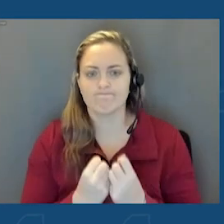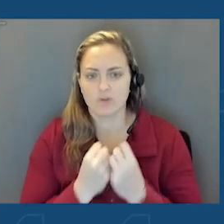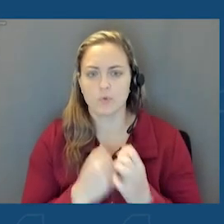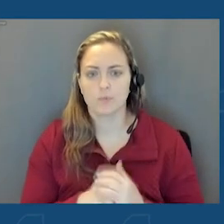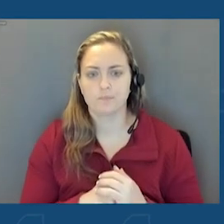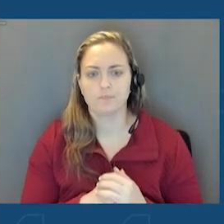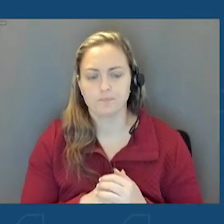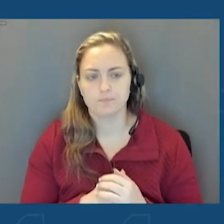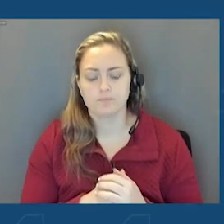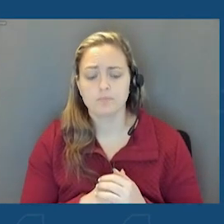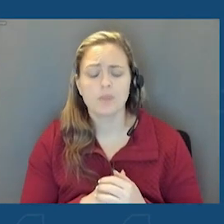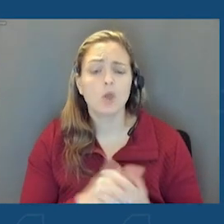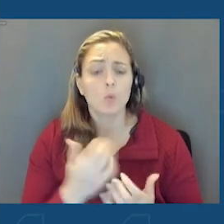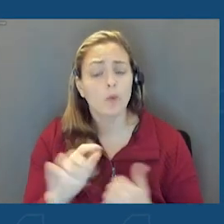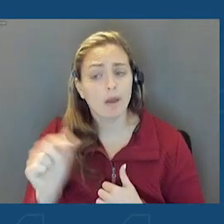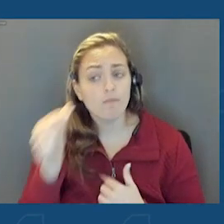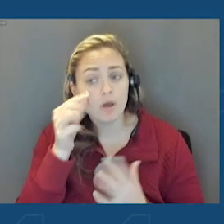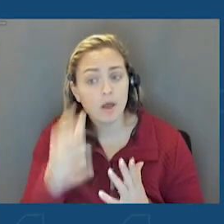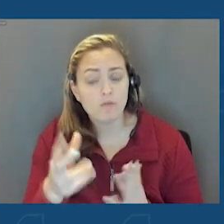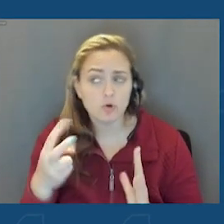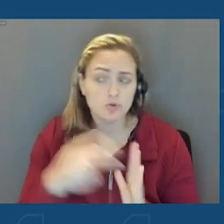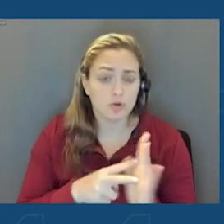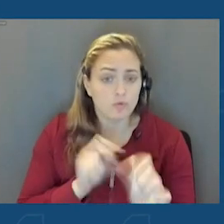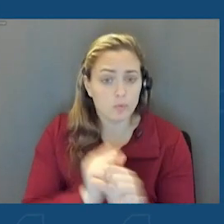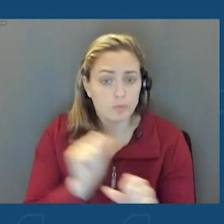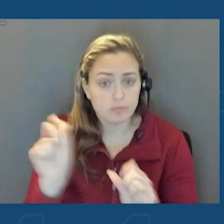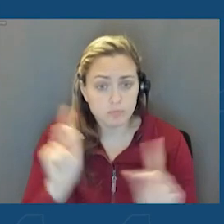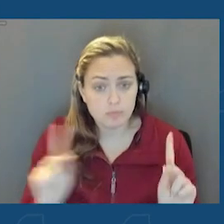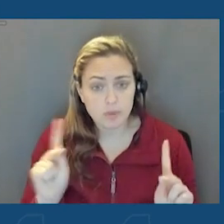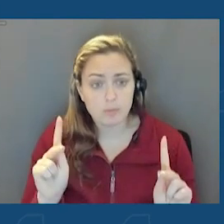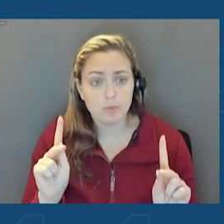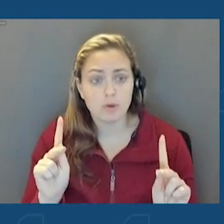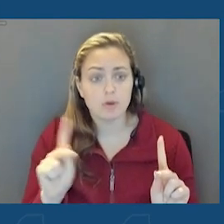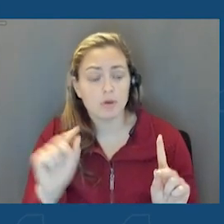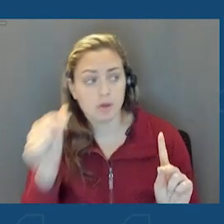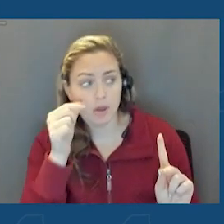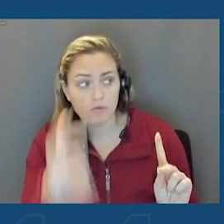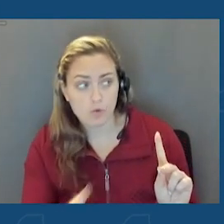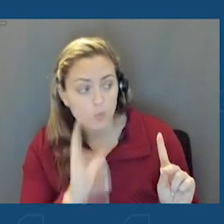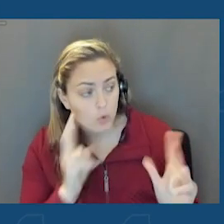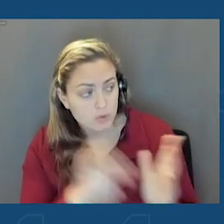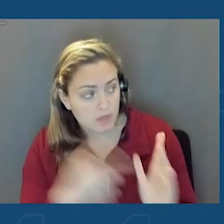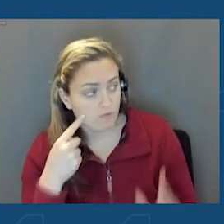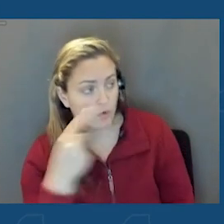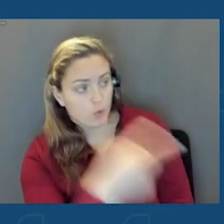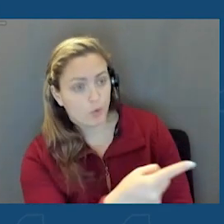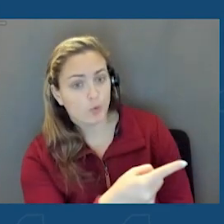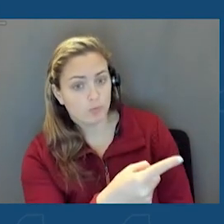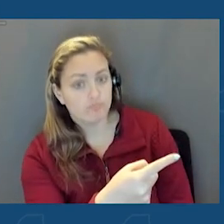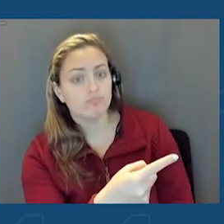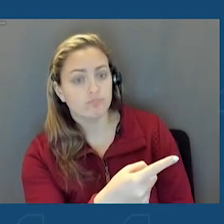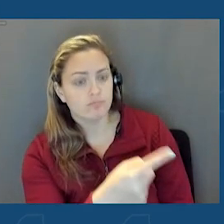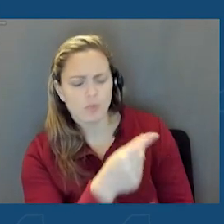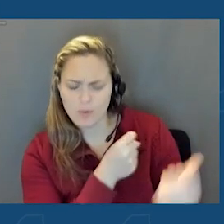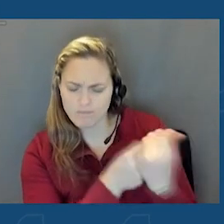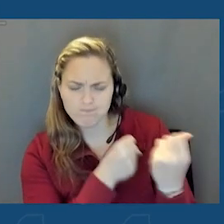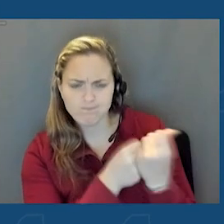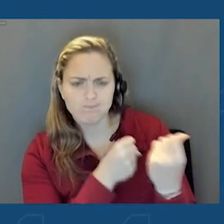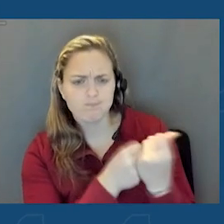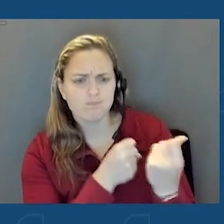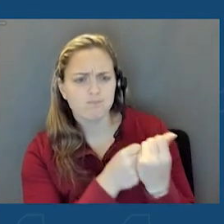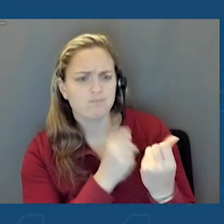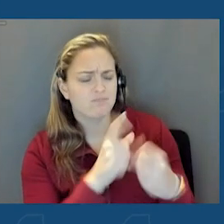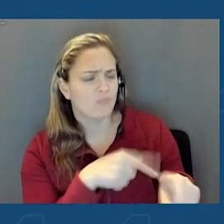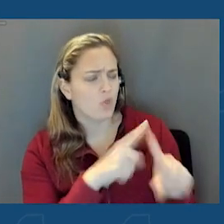a governor who stood up for working people. And governor, we're going to stand up for you, and we're going to have your back for as long as you're